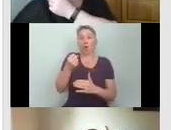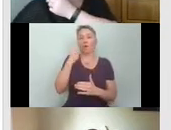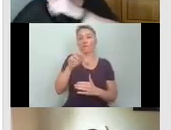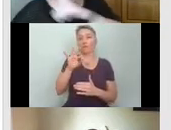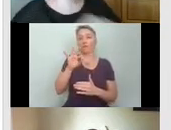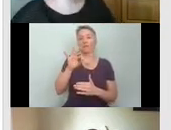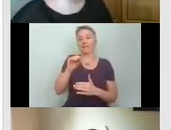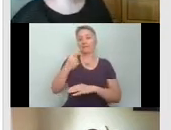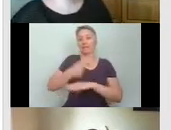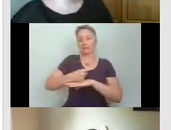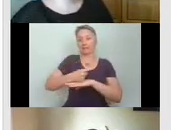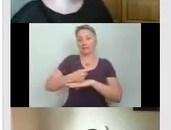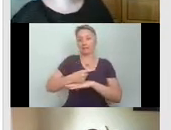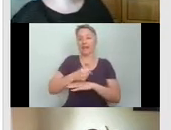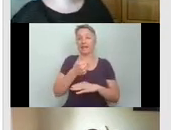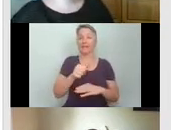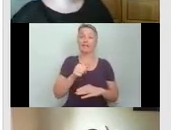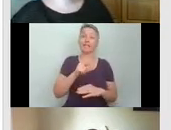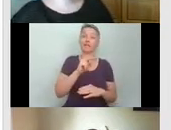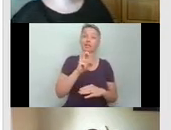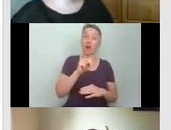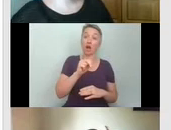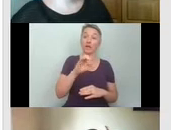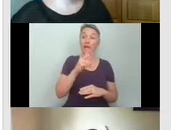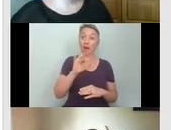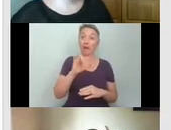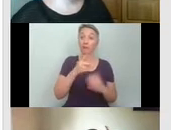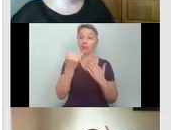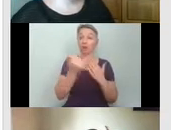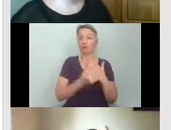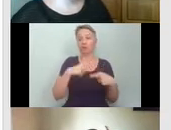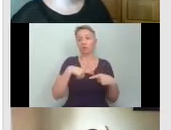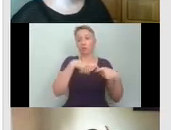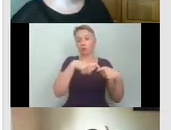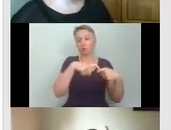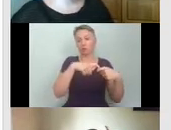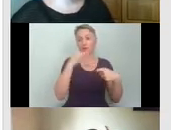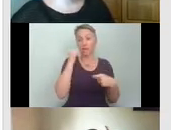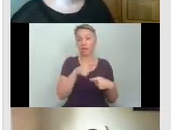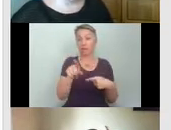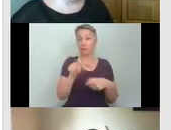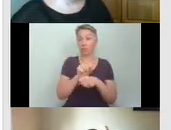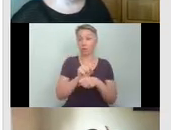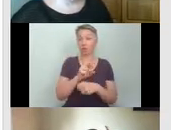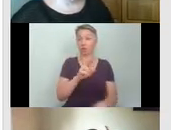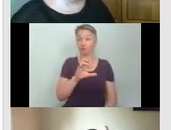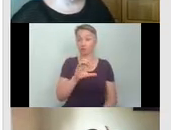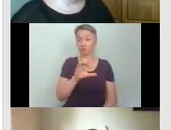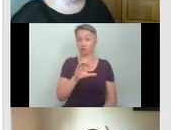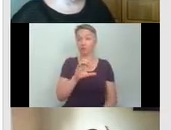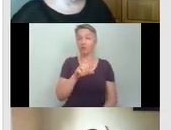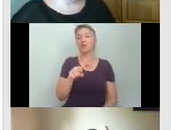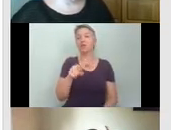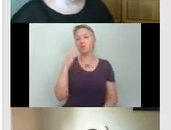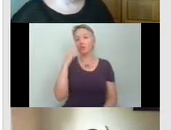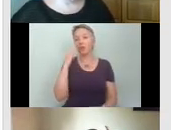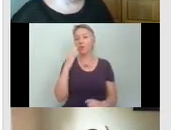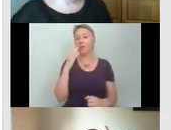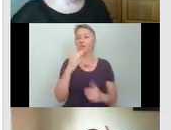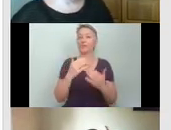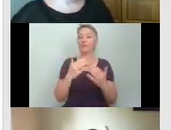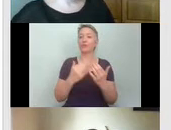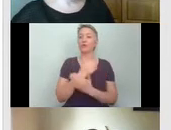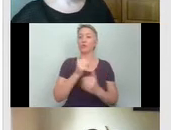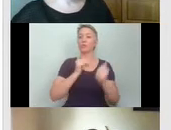non-essential capital projects in progress. So those of you who are on the River campus would have seen that the Sloan Performing Arts Theater has